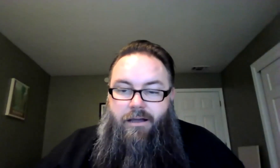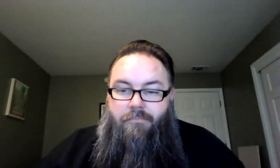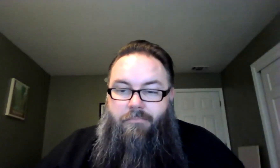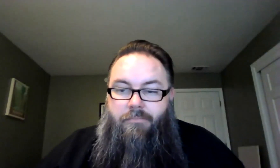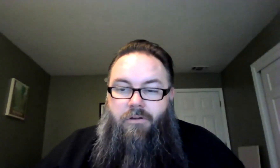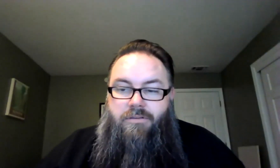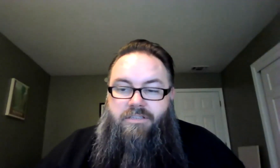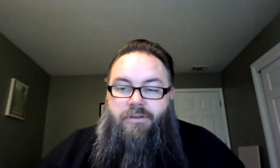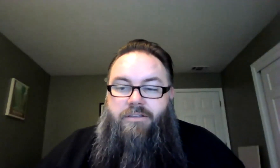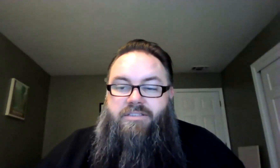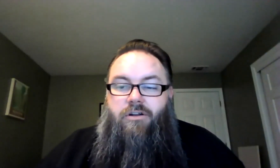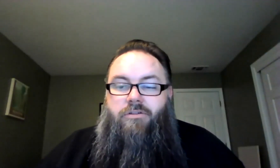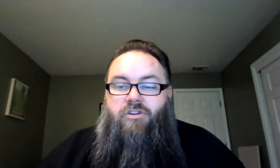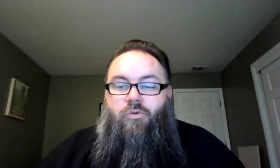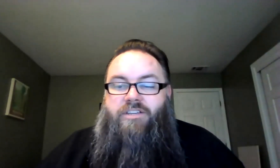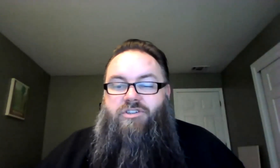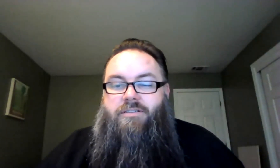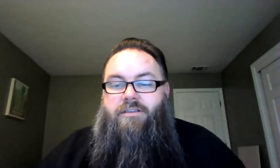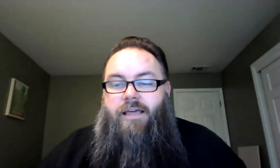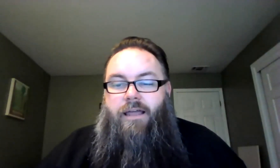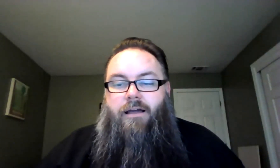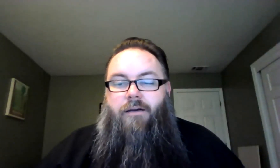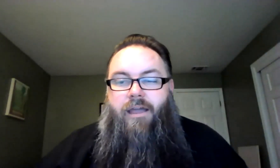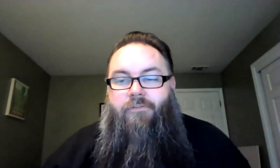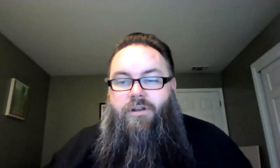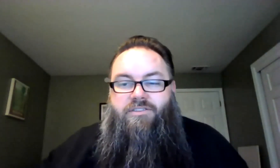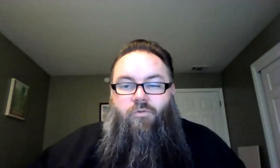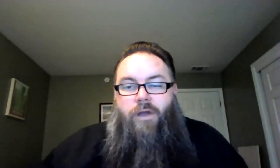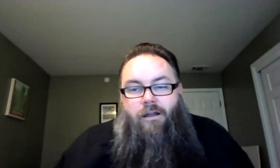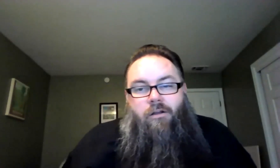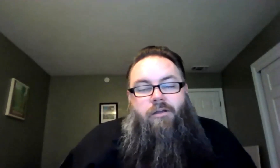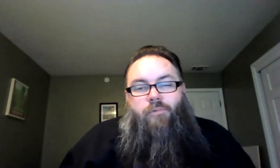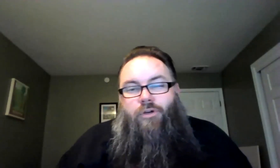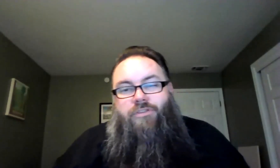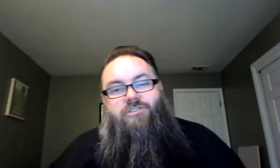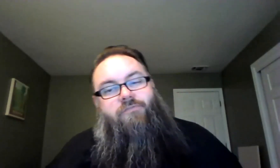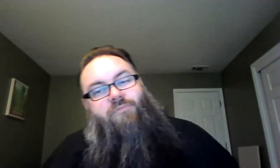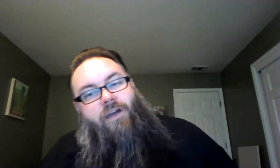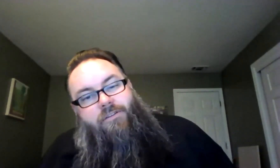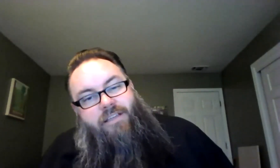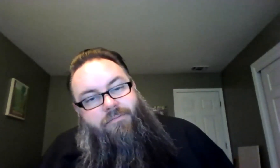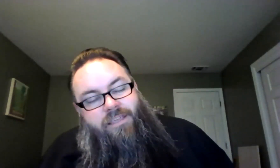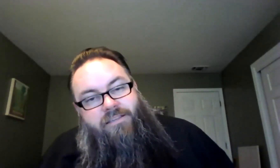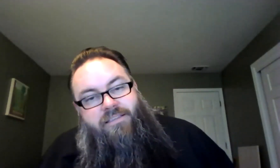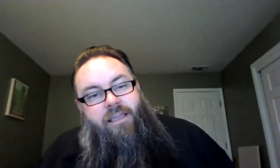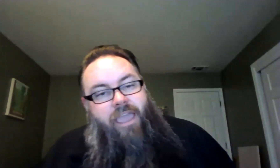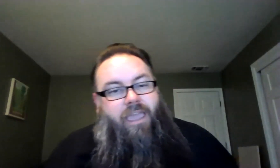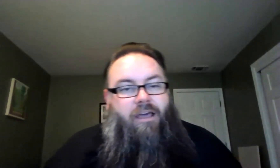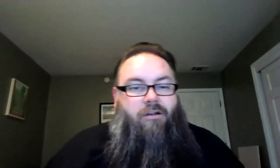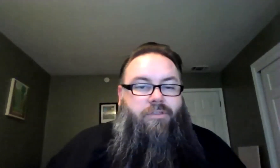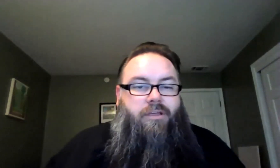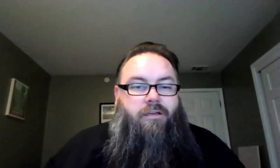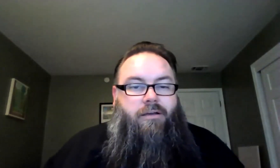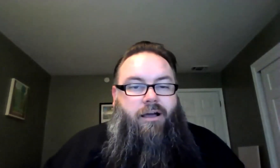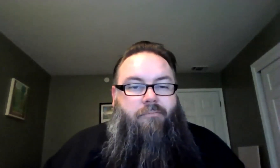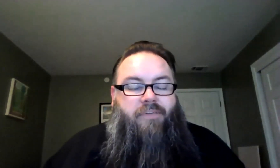is some concerns or questions that everyone is aware, both on the service provider side of things